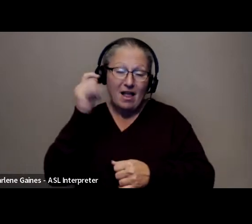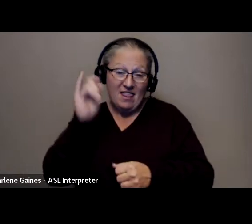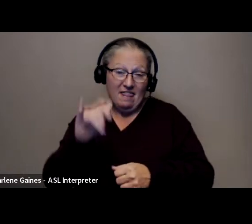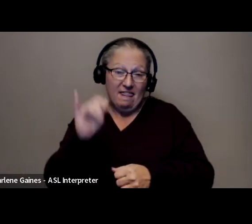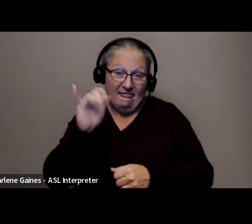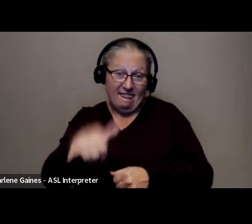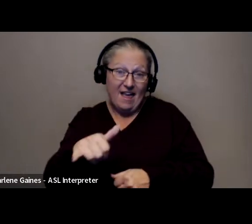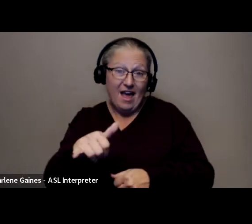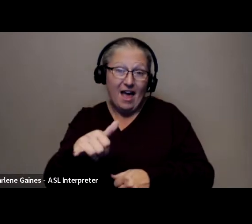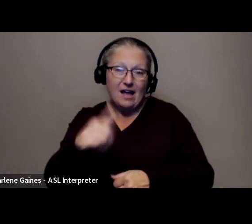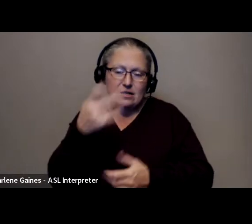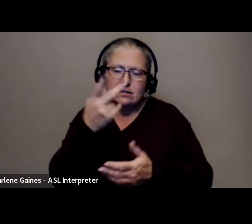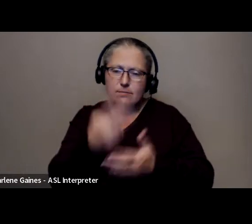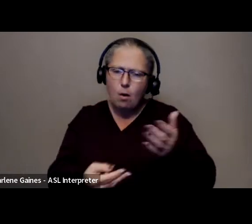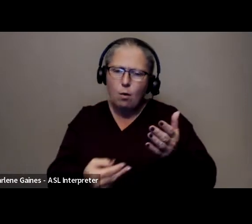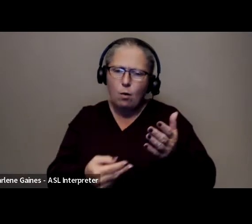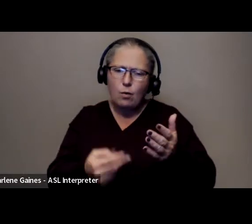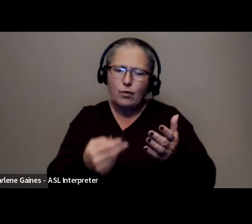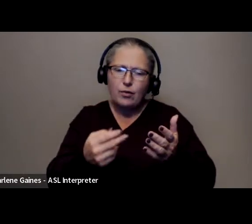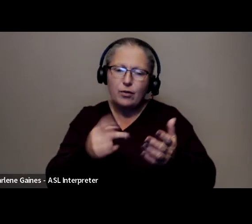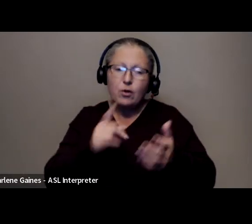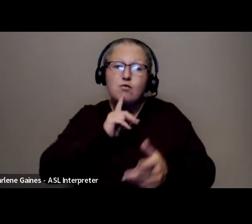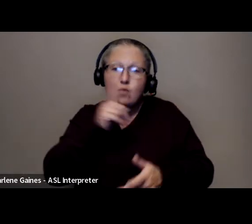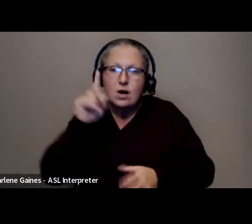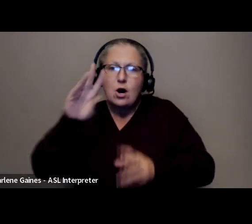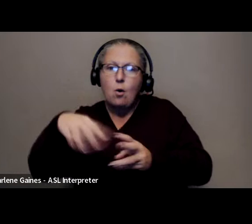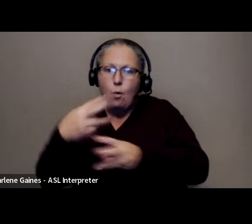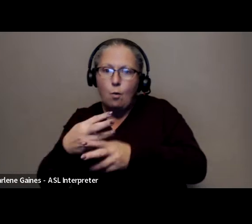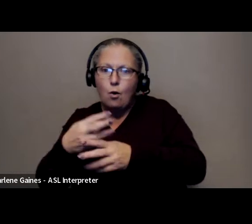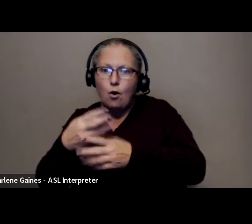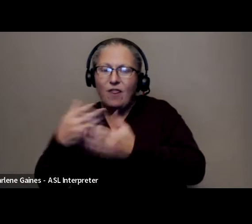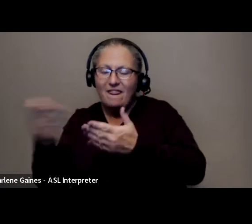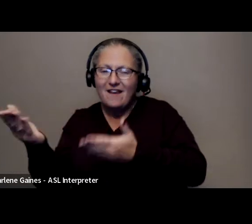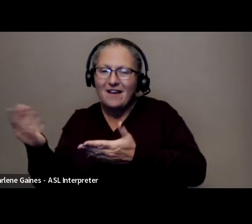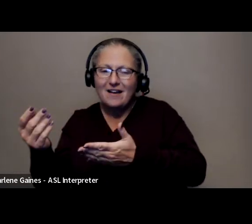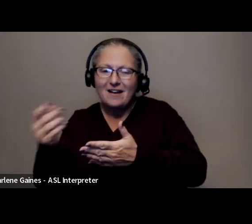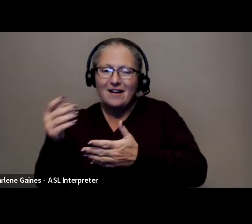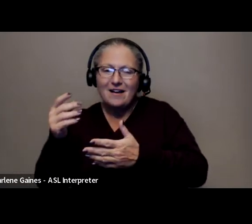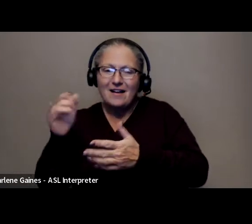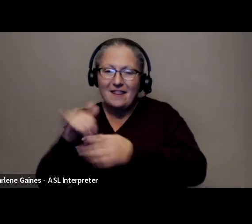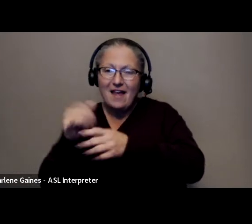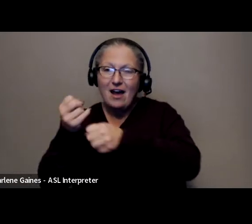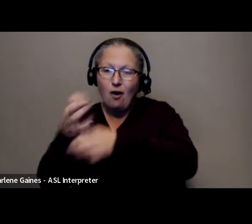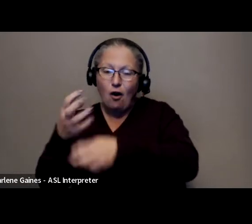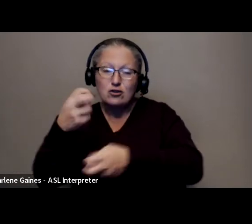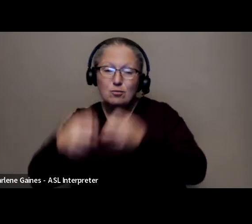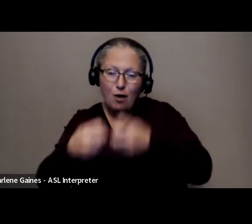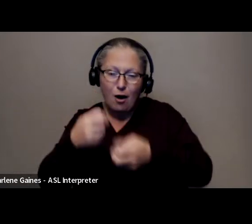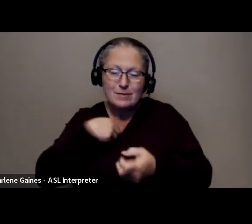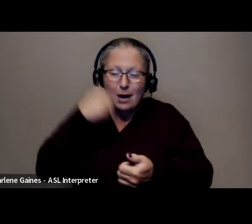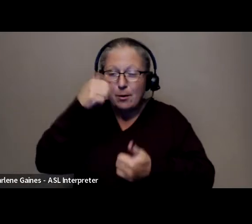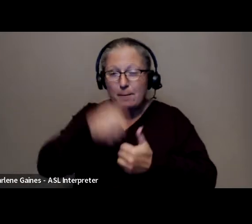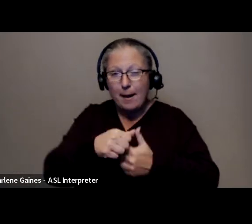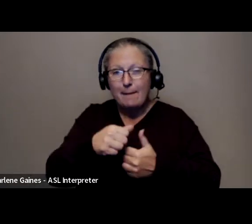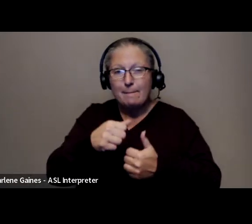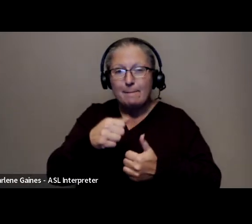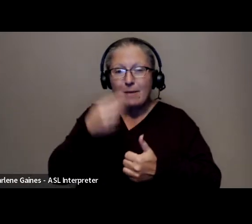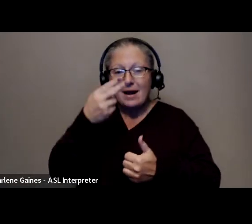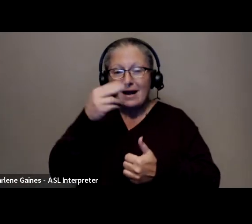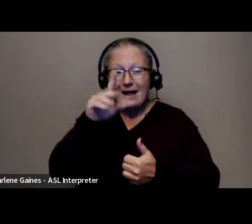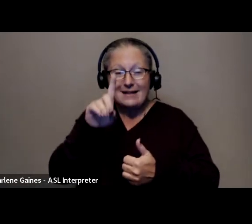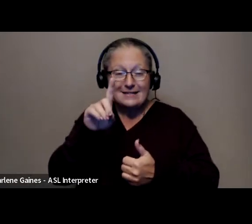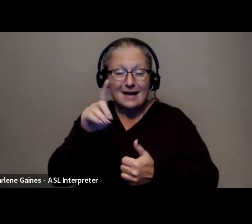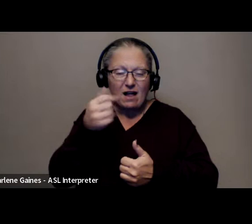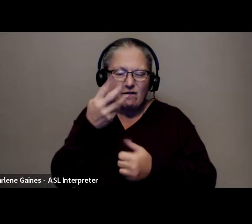you know, that's both, you know, that's a real world kind of thing that creates problems. I remember the Hillsdale a